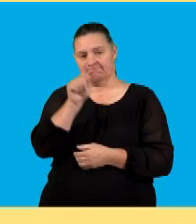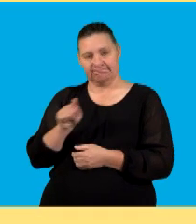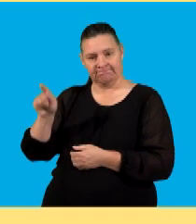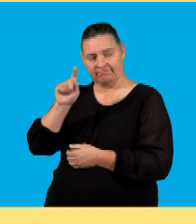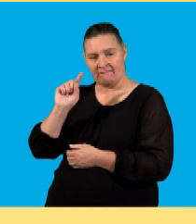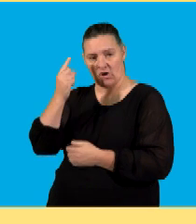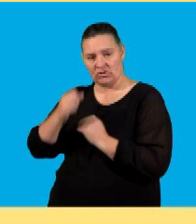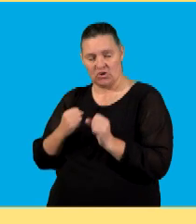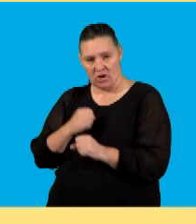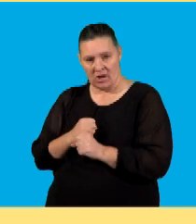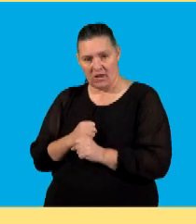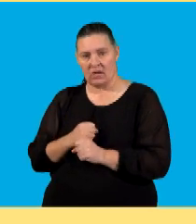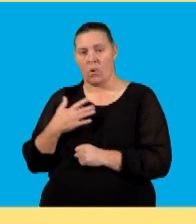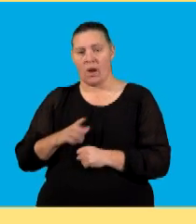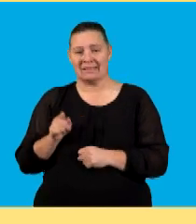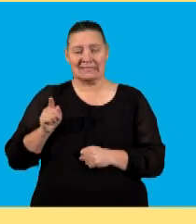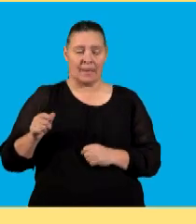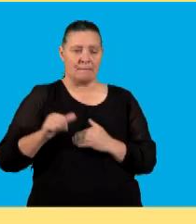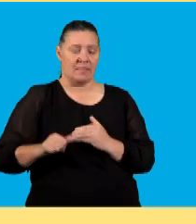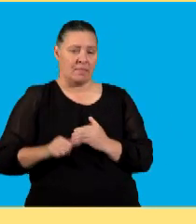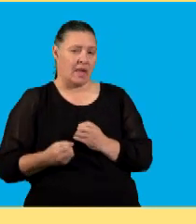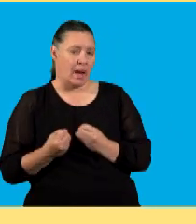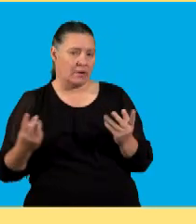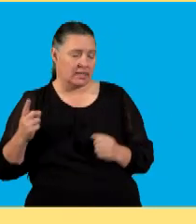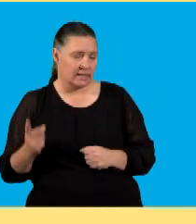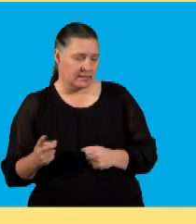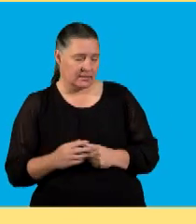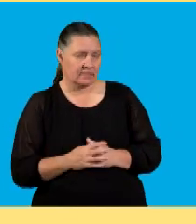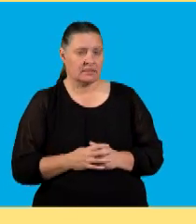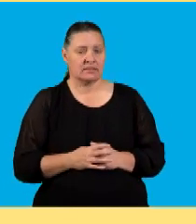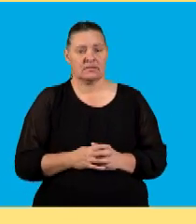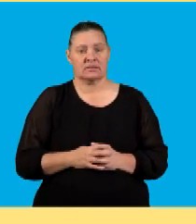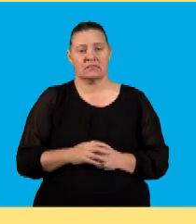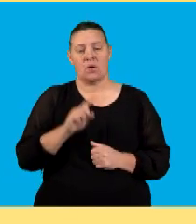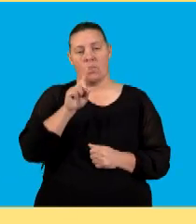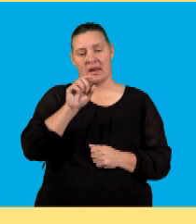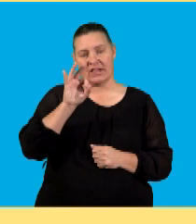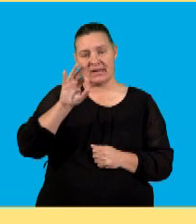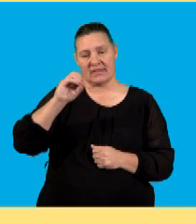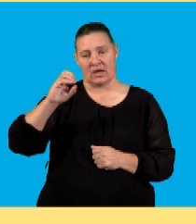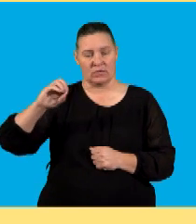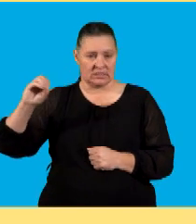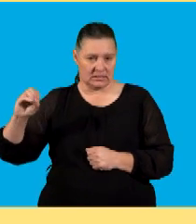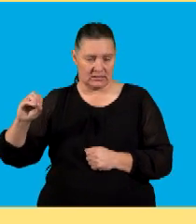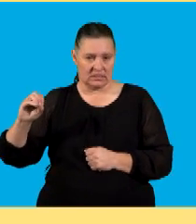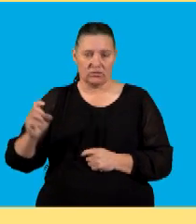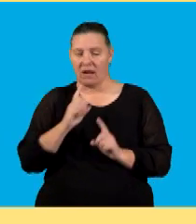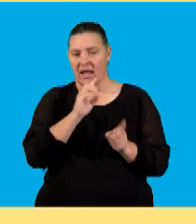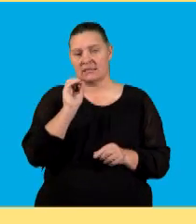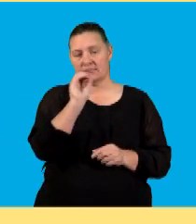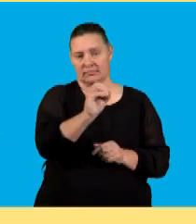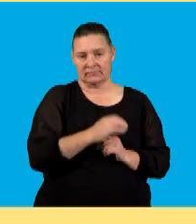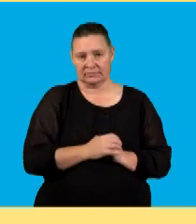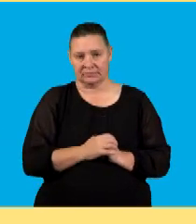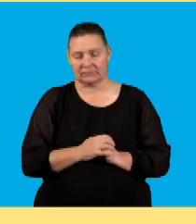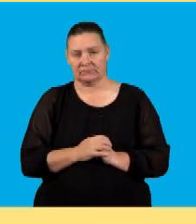this is the first year of employment. What we want is the monthly salary. How much is monthly salary? 13,000. So we have an answer